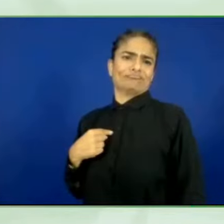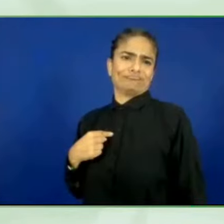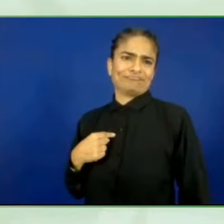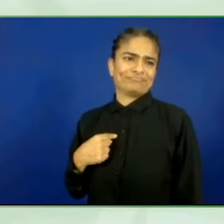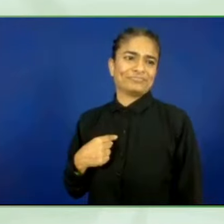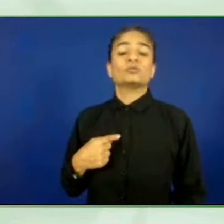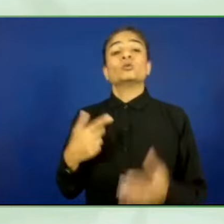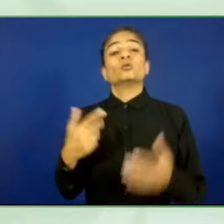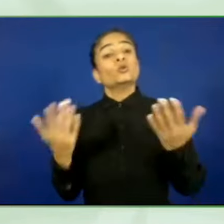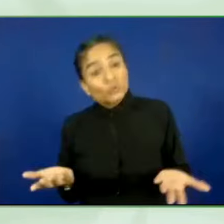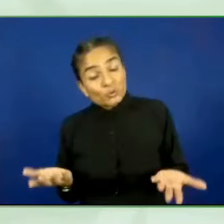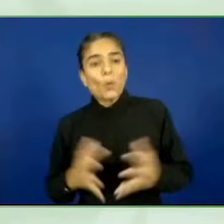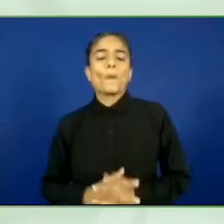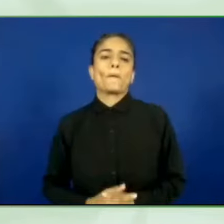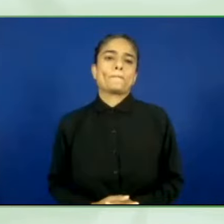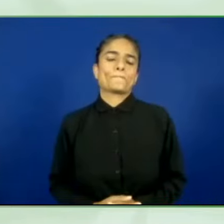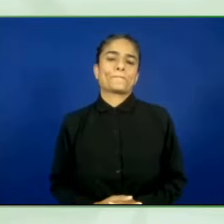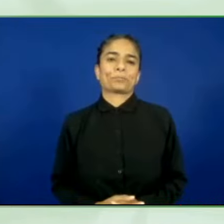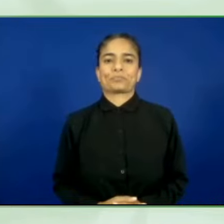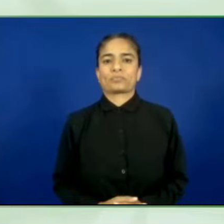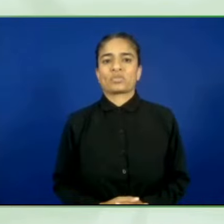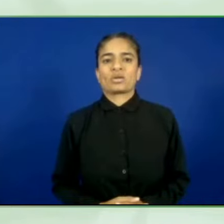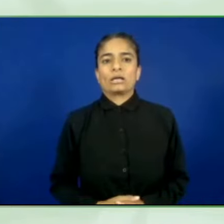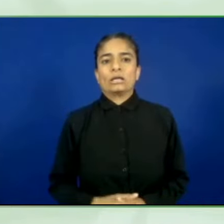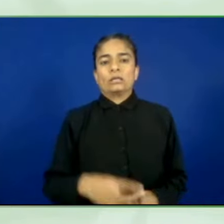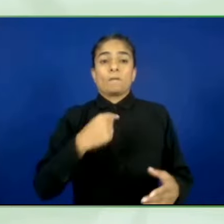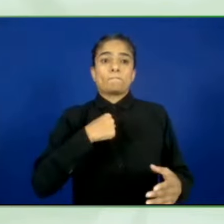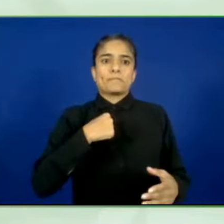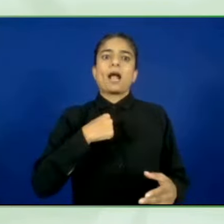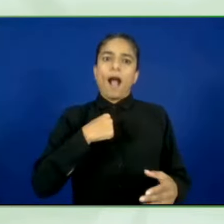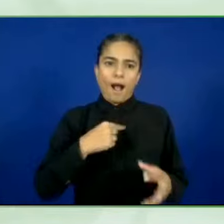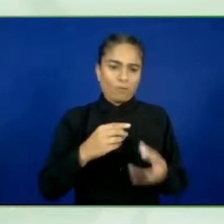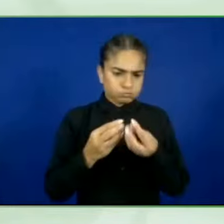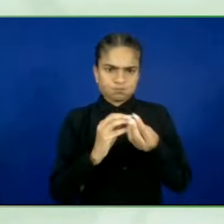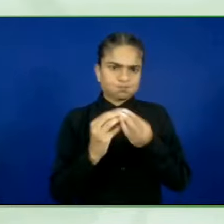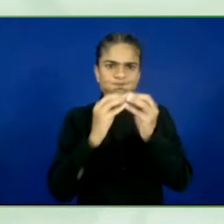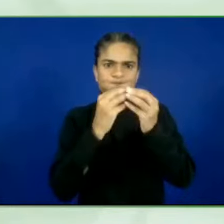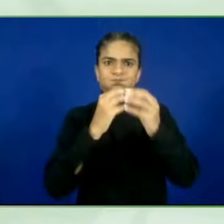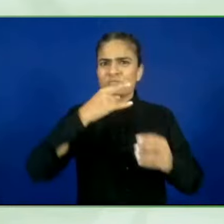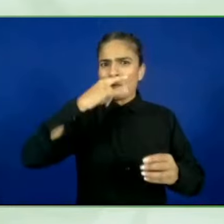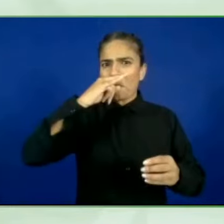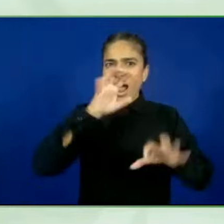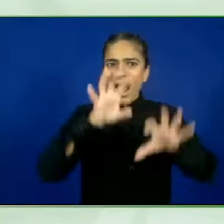I was able to animate, illustrate. I was able to